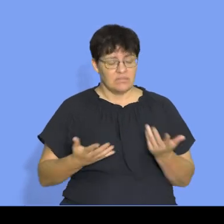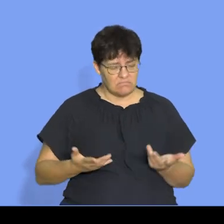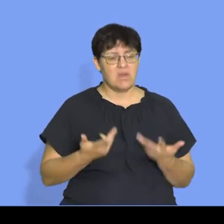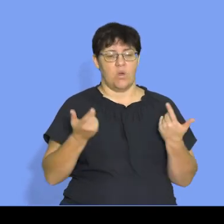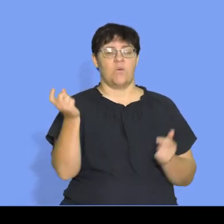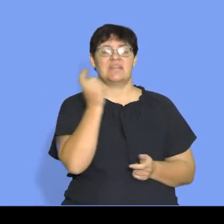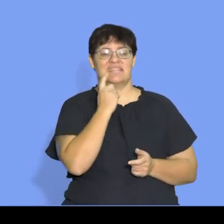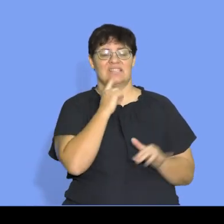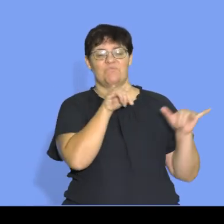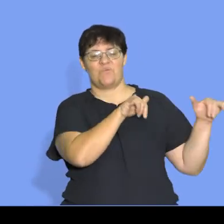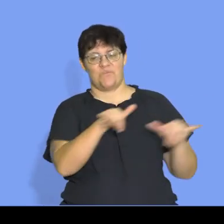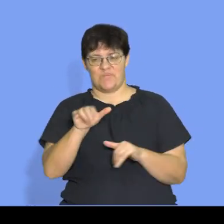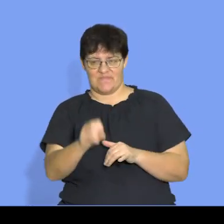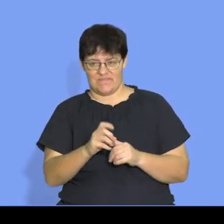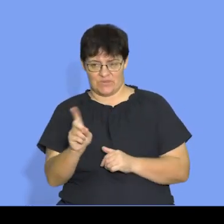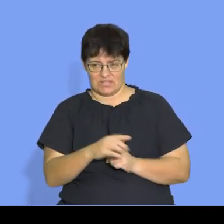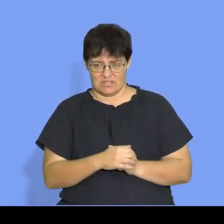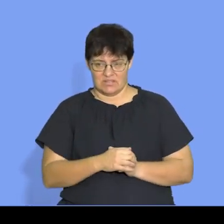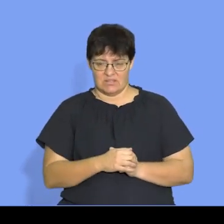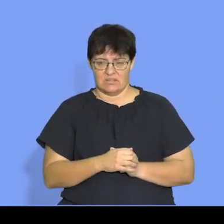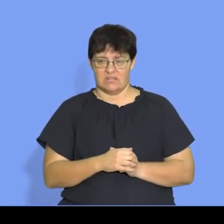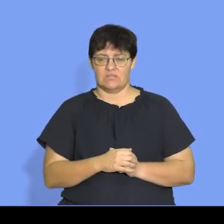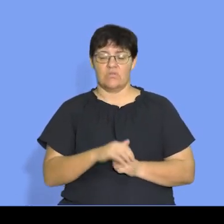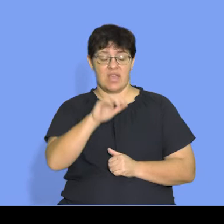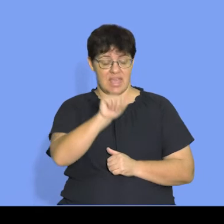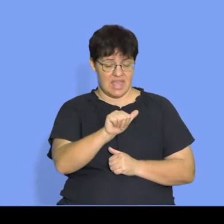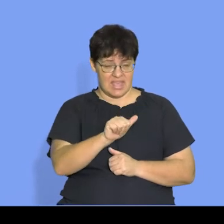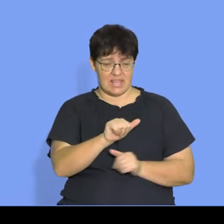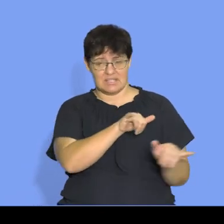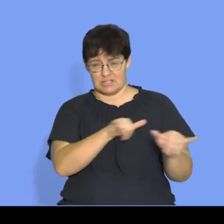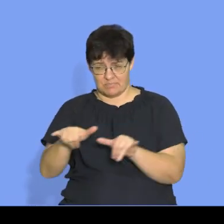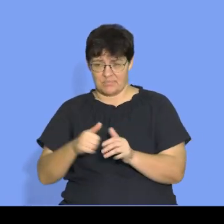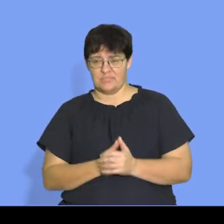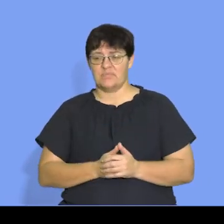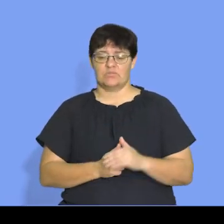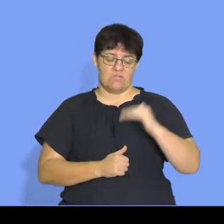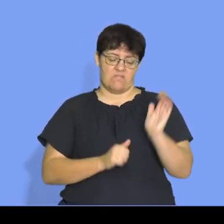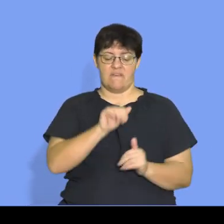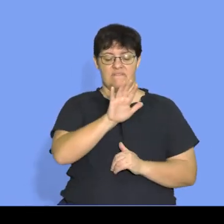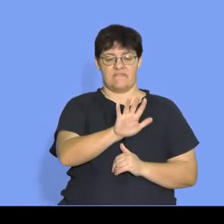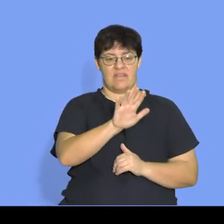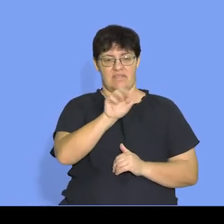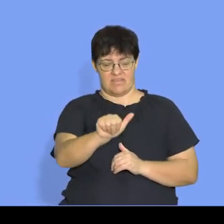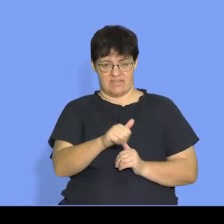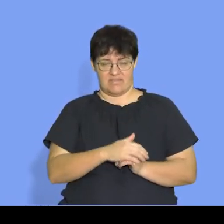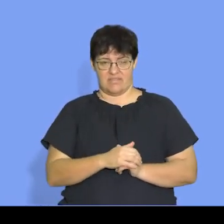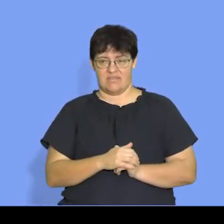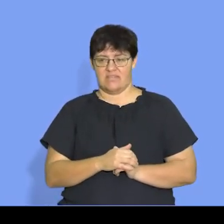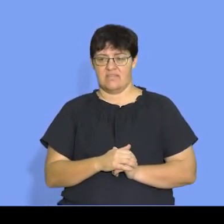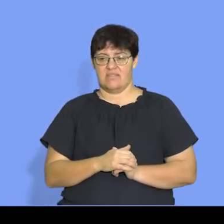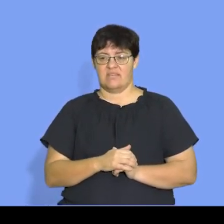out a common factor. My common factor will be a. It gives me 5a plus